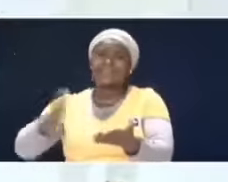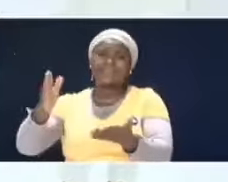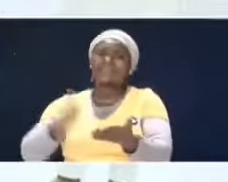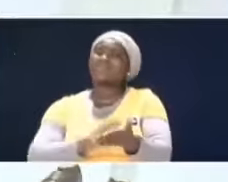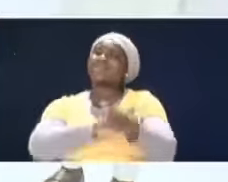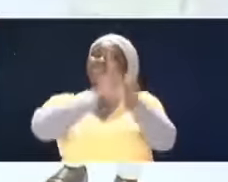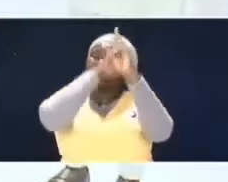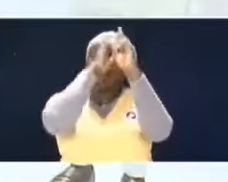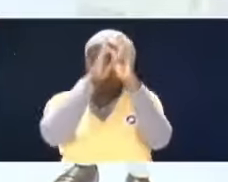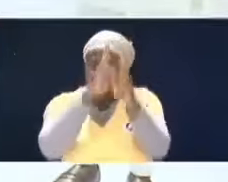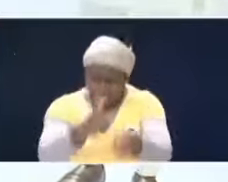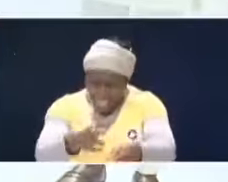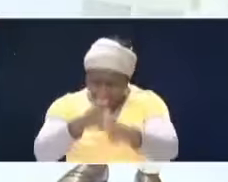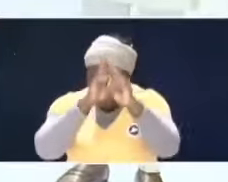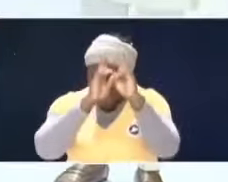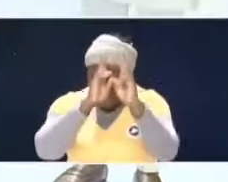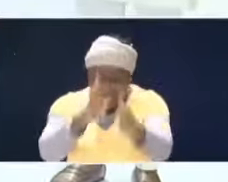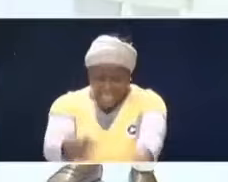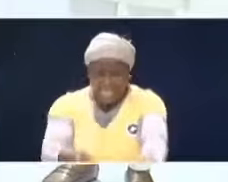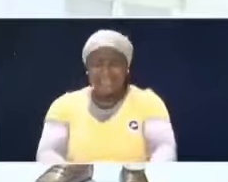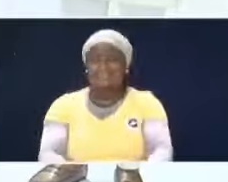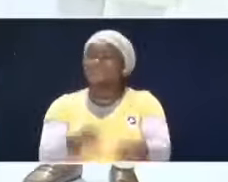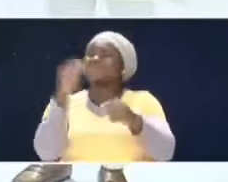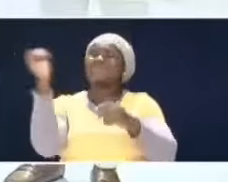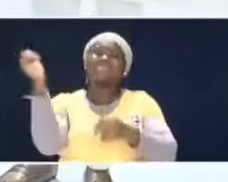wan kori ye,